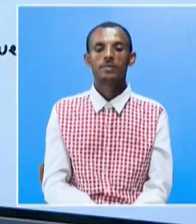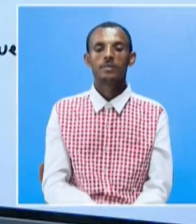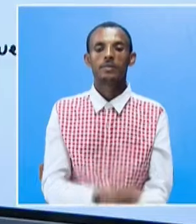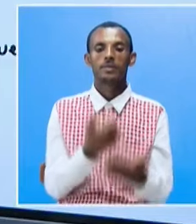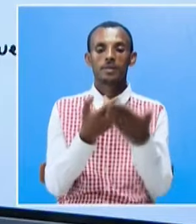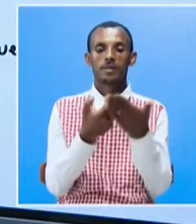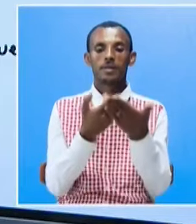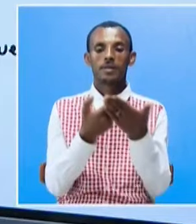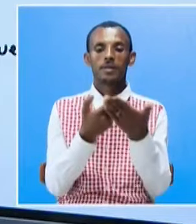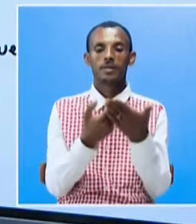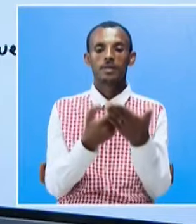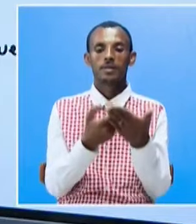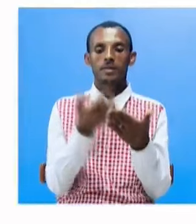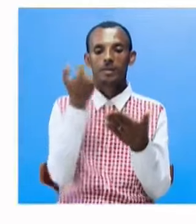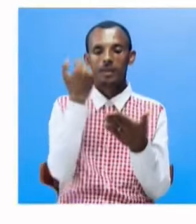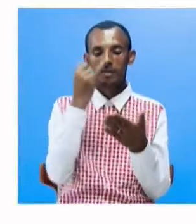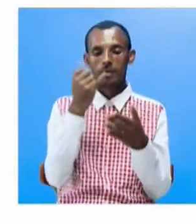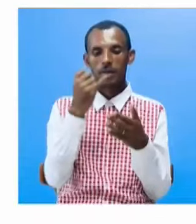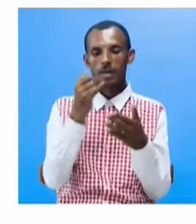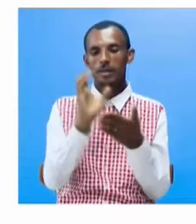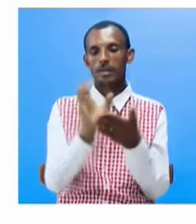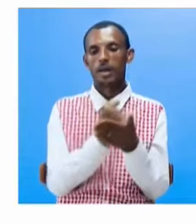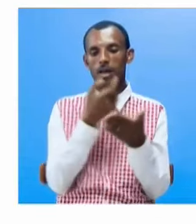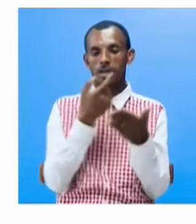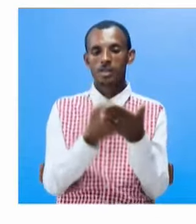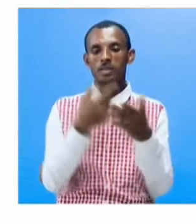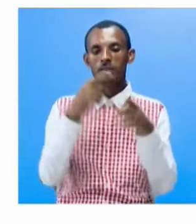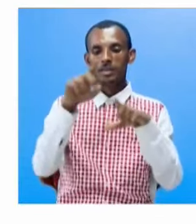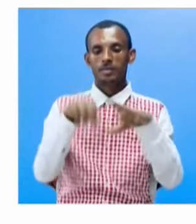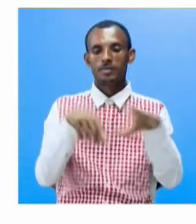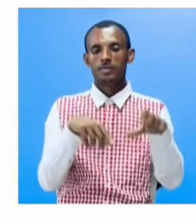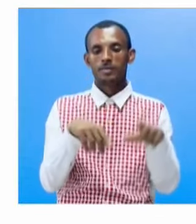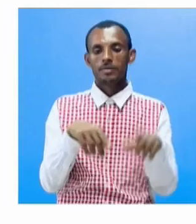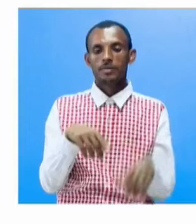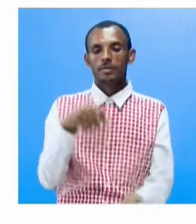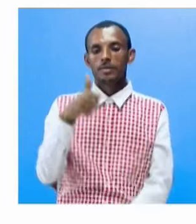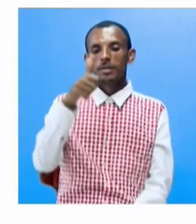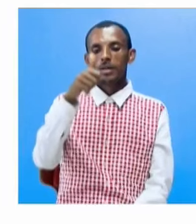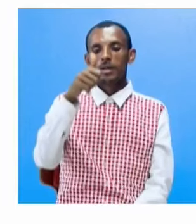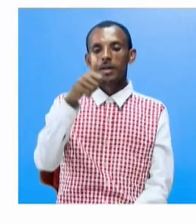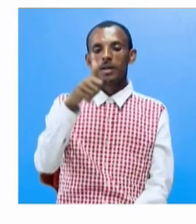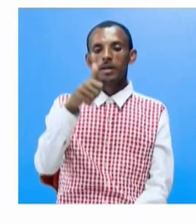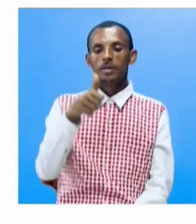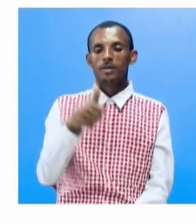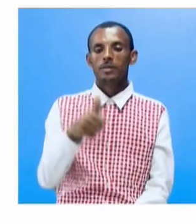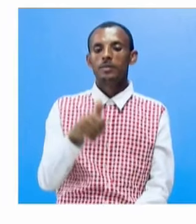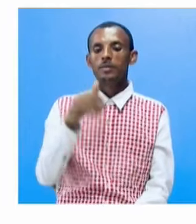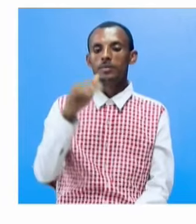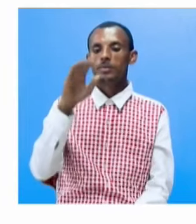Here, if you take this line segment AB